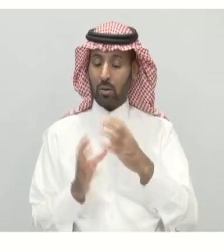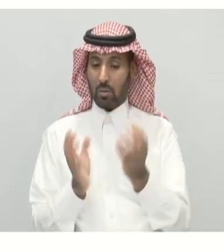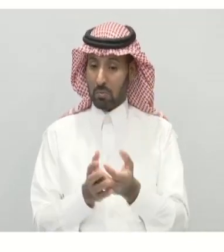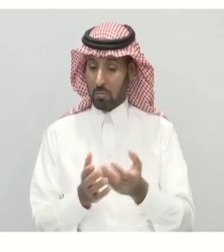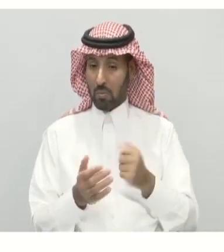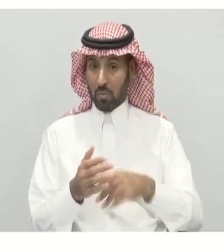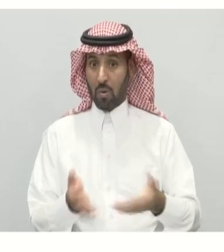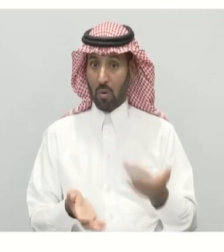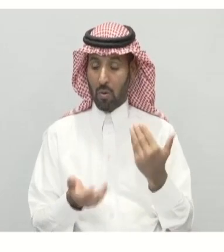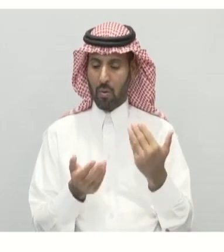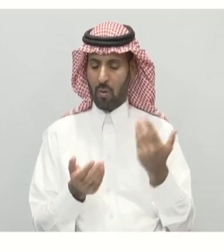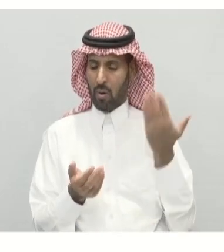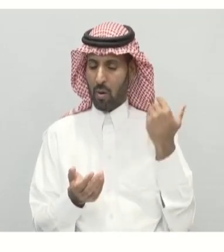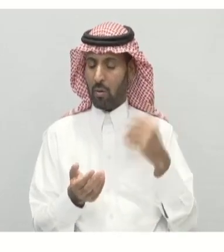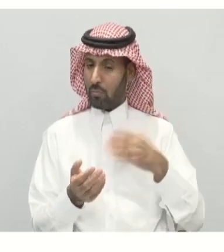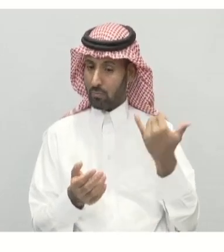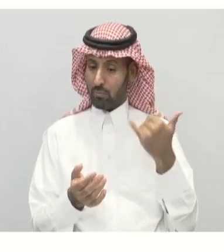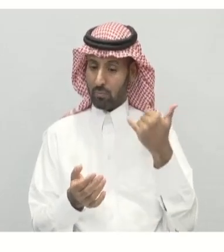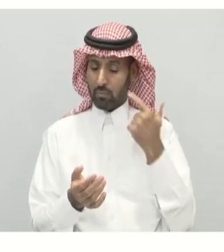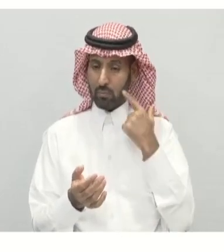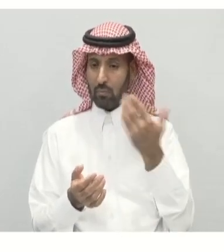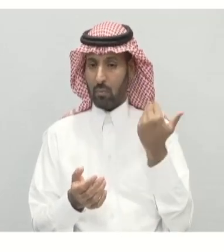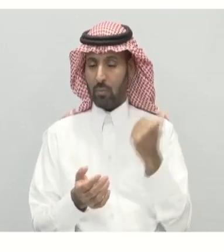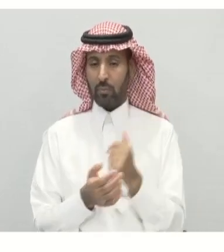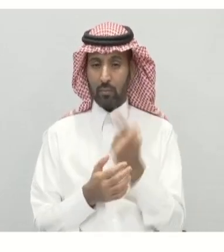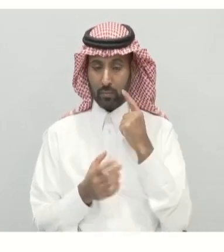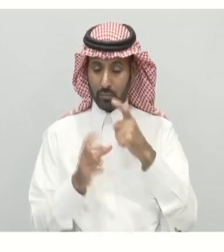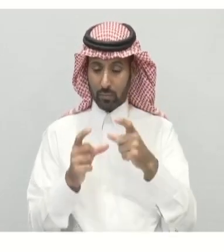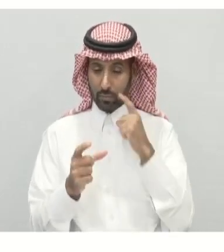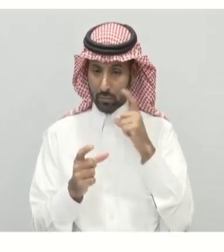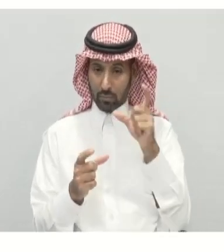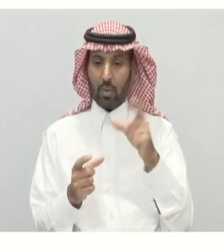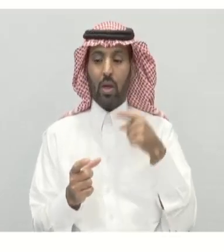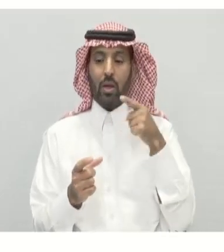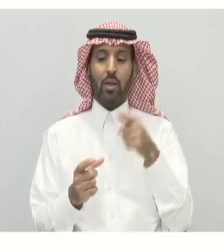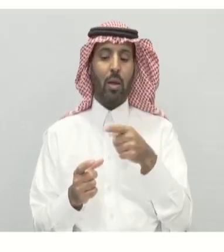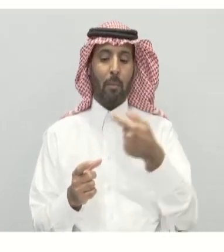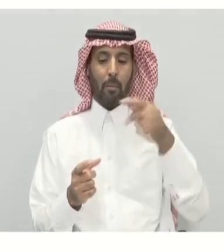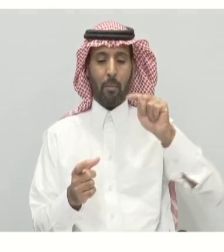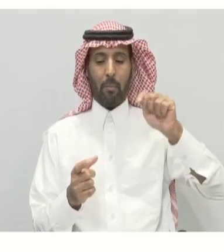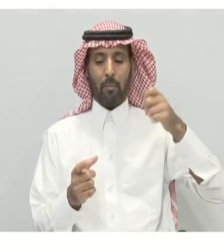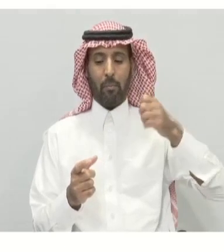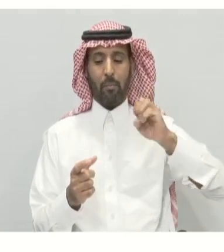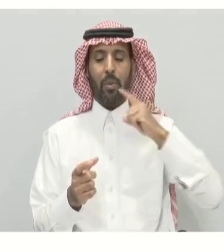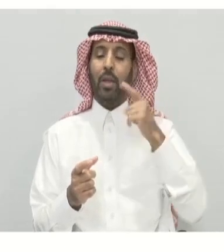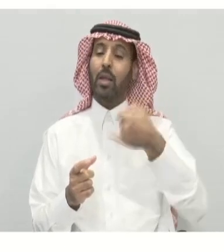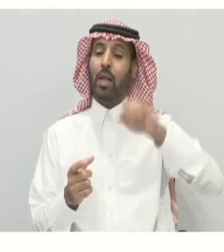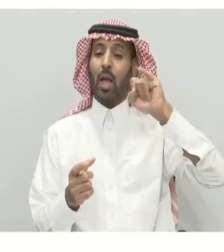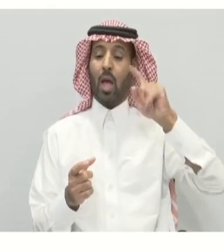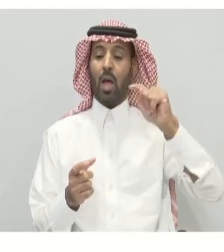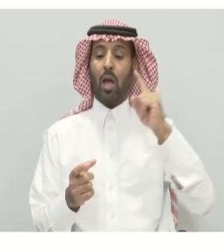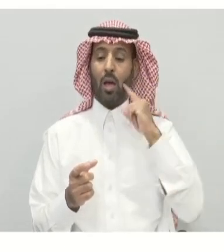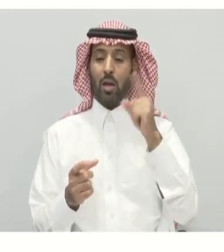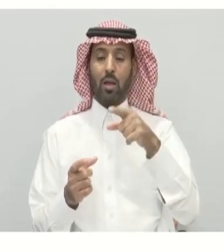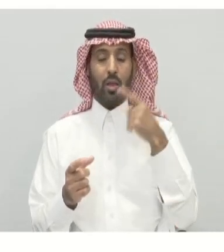games. They are important for me. Let's notice the pronoun in here. We're having the et. It comes at